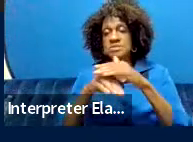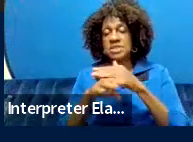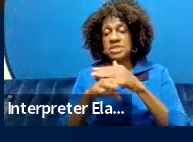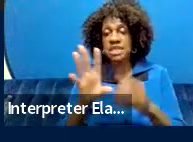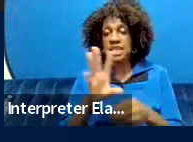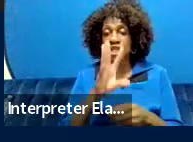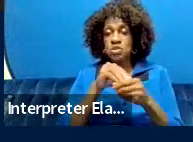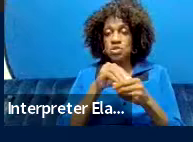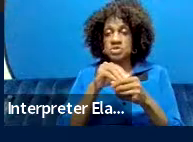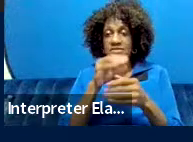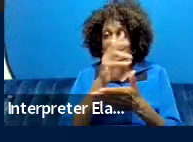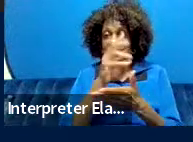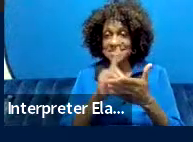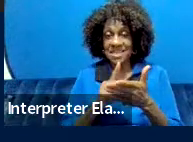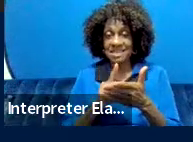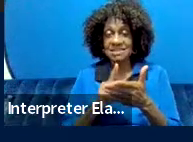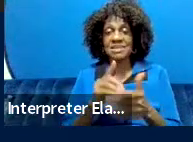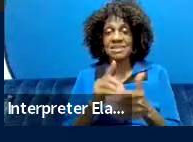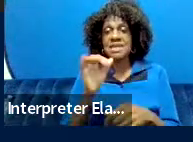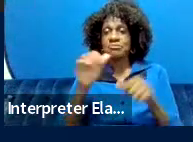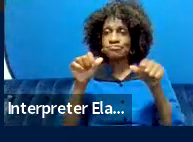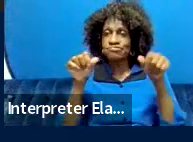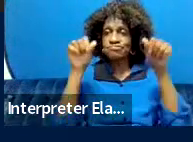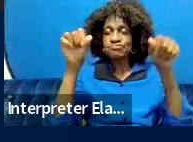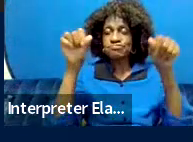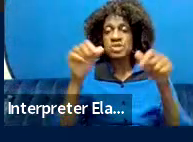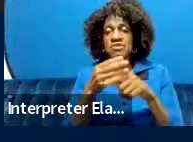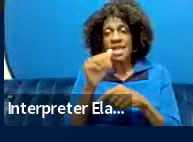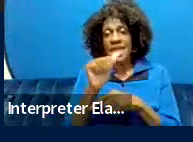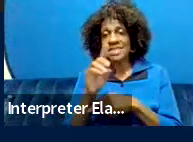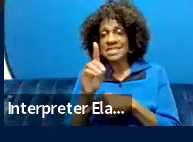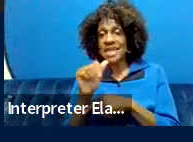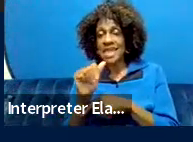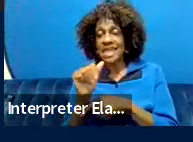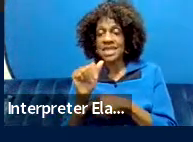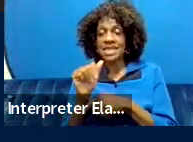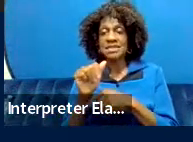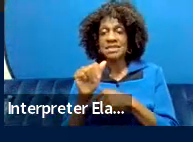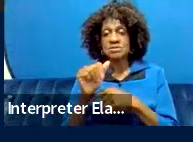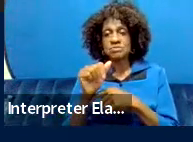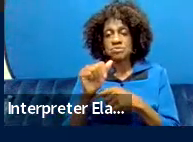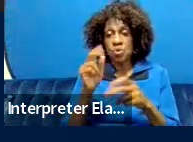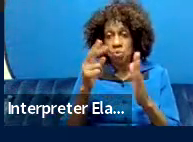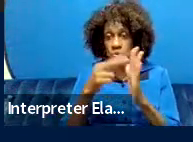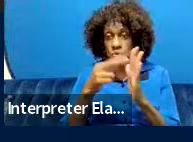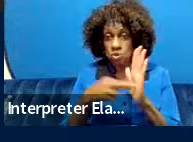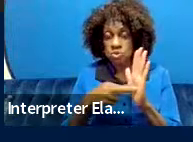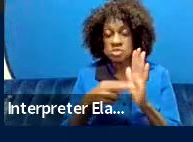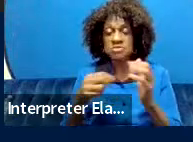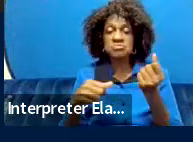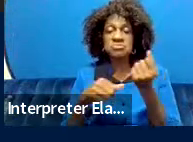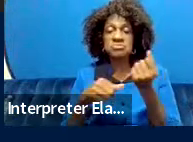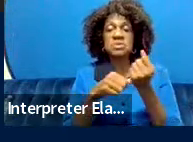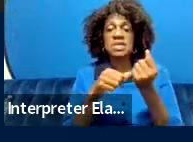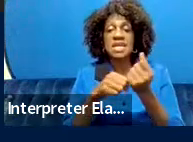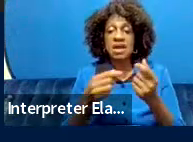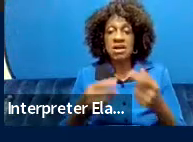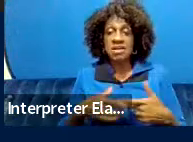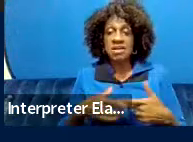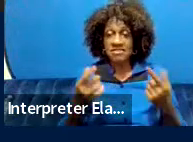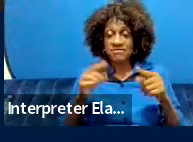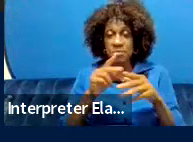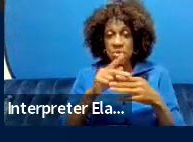design, including our bulletins covering the ADA and ABA accessibility standards. He assists in our event programs, our